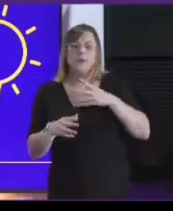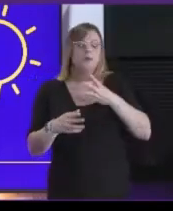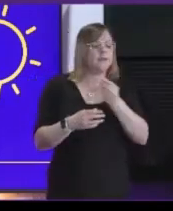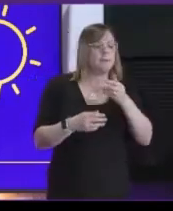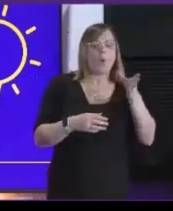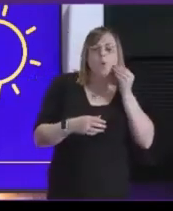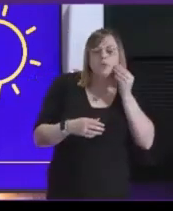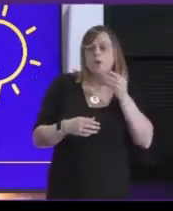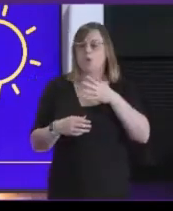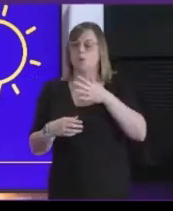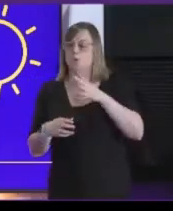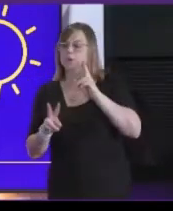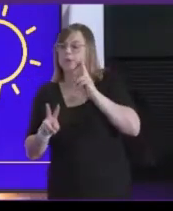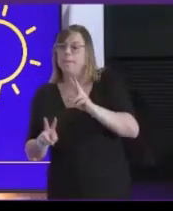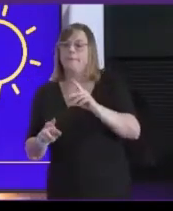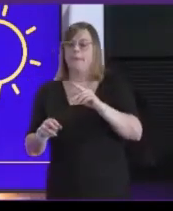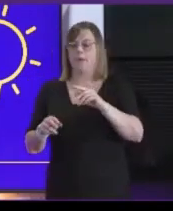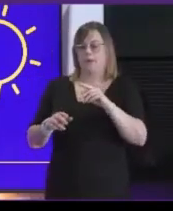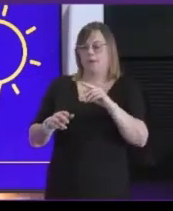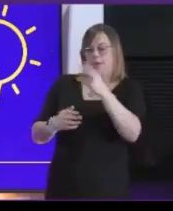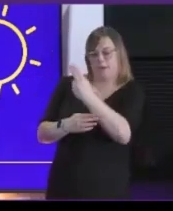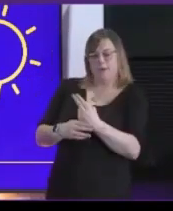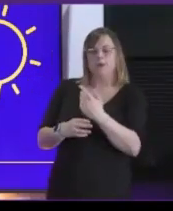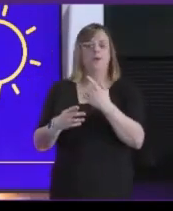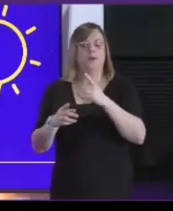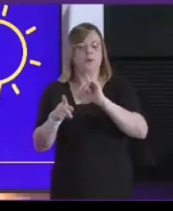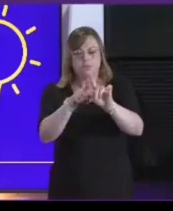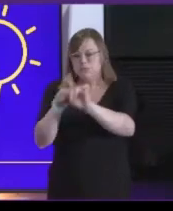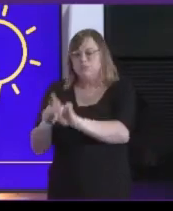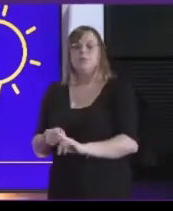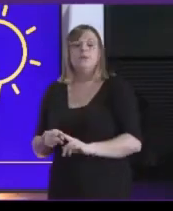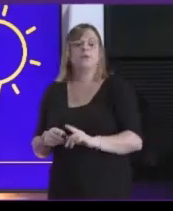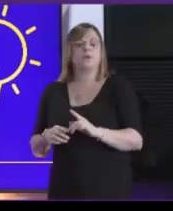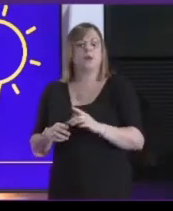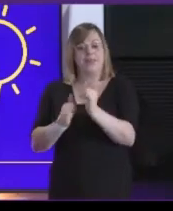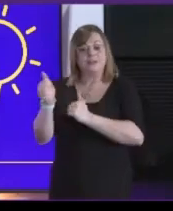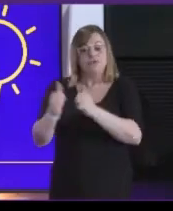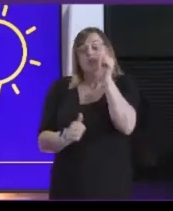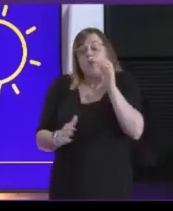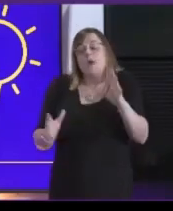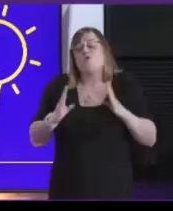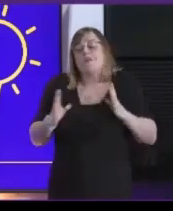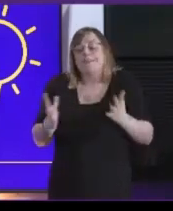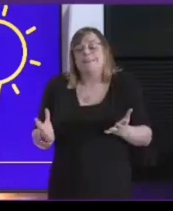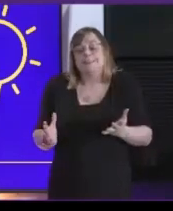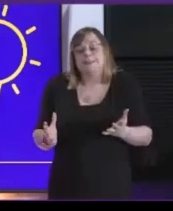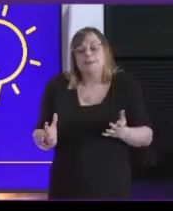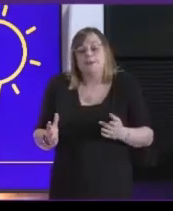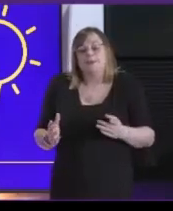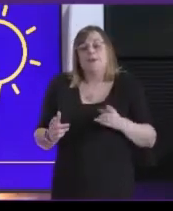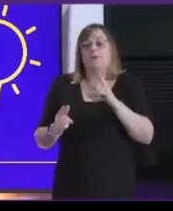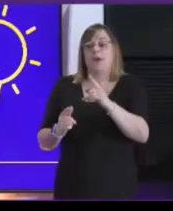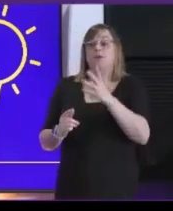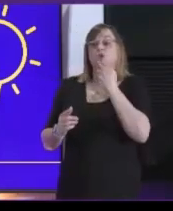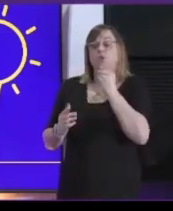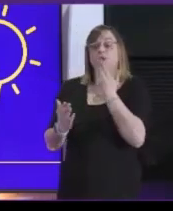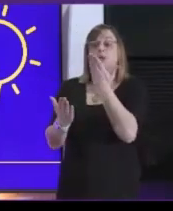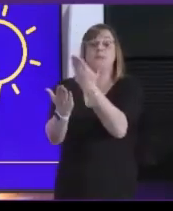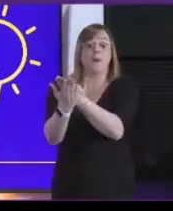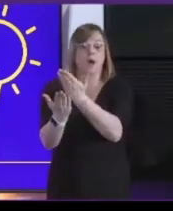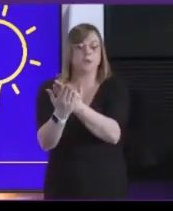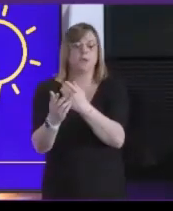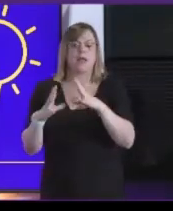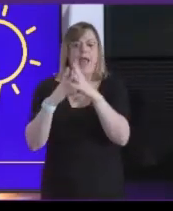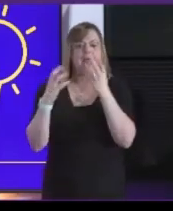an, everyone knows that, and I think the industry knows that as well. And when, and it also, that's kind of a user demand these days, that